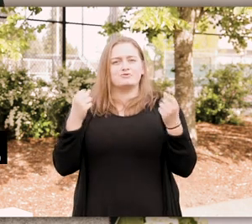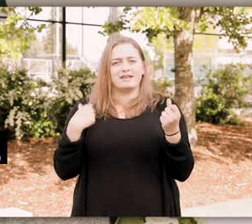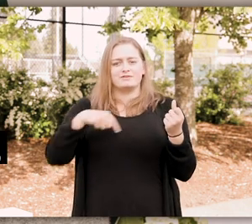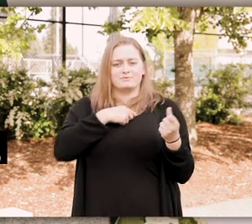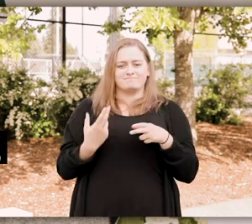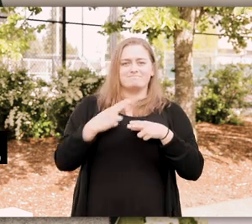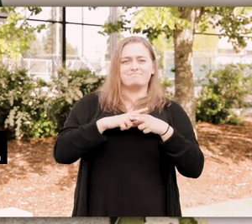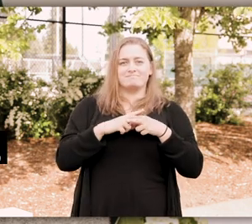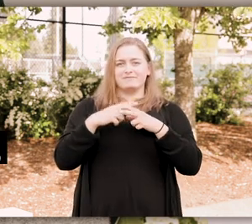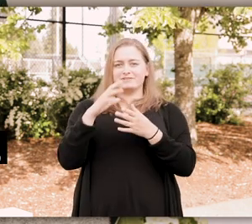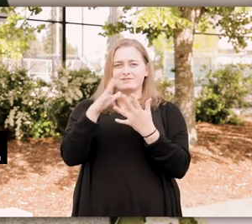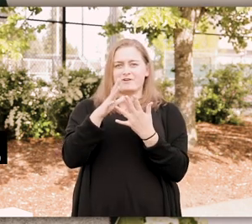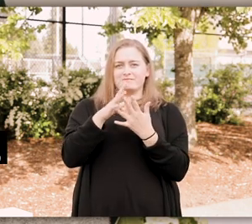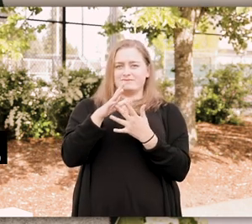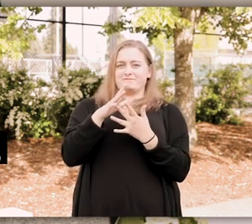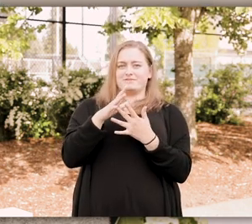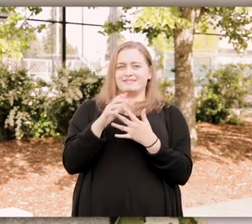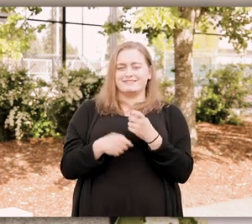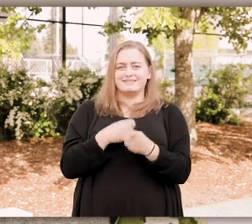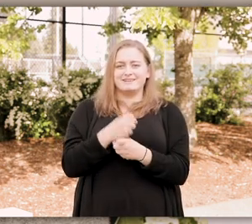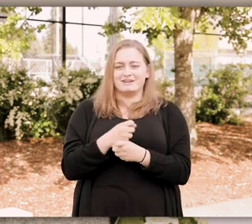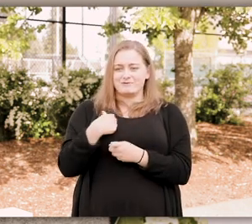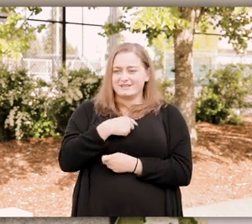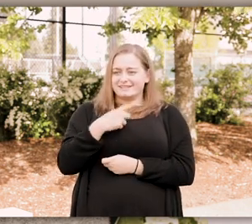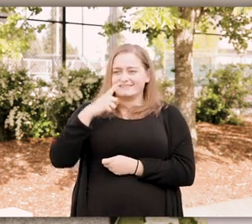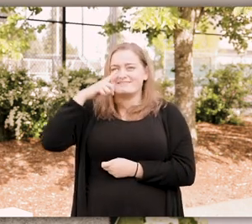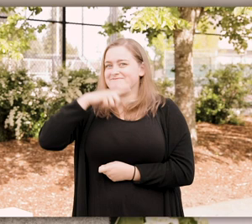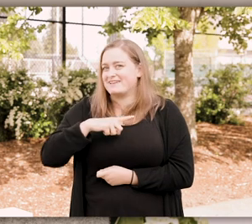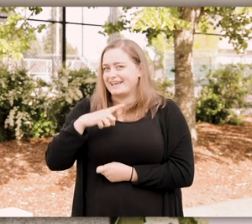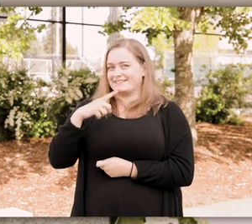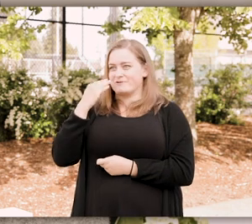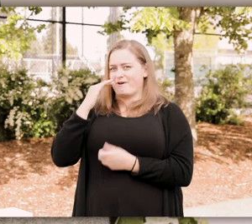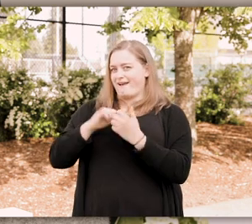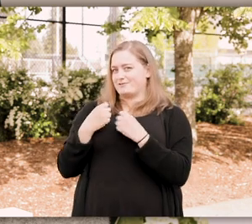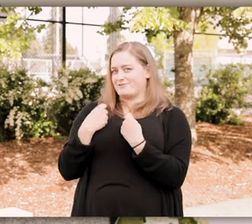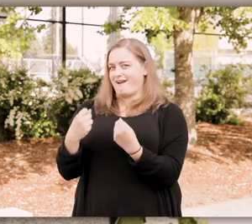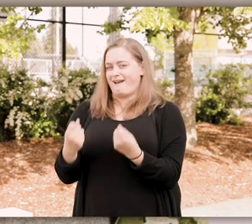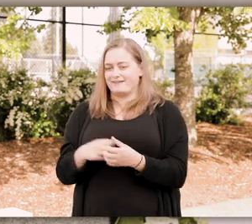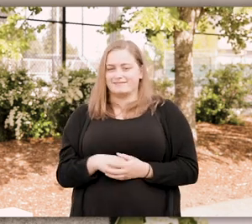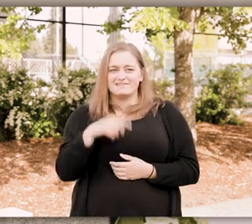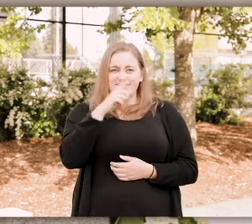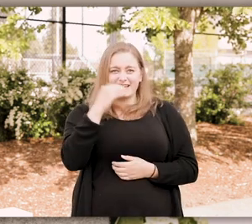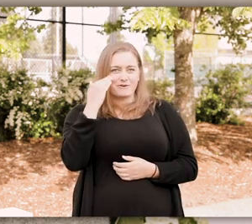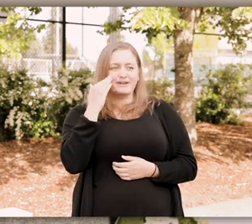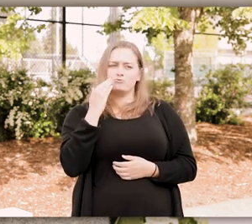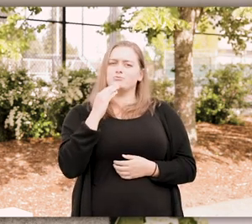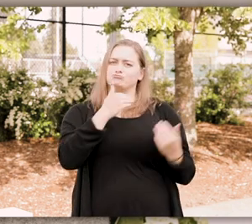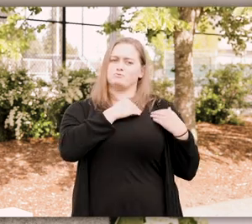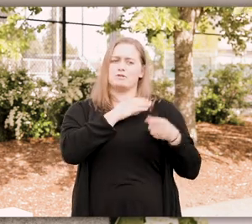year, the year we faked understanding the ropes, faked knowing how to drive, and faked being able to handle the sudden ability to go off